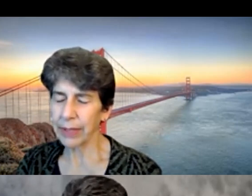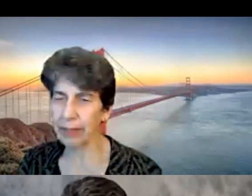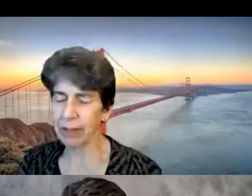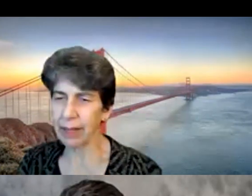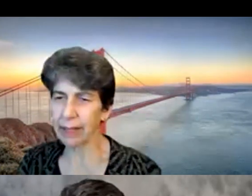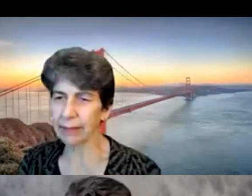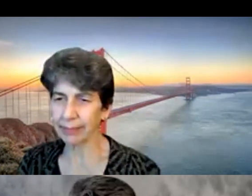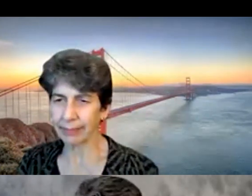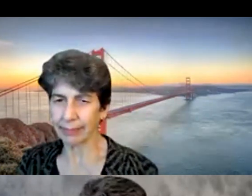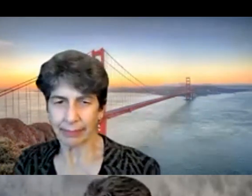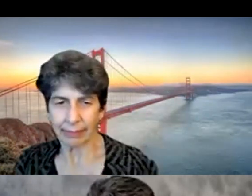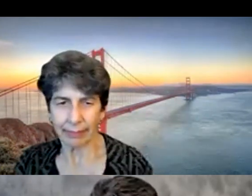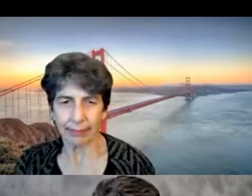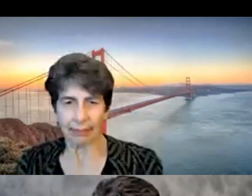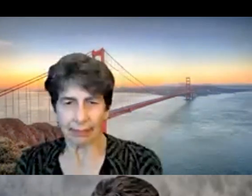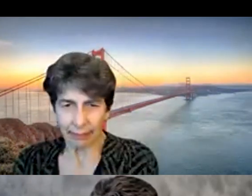We're losing you, Connie.